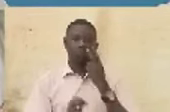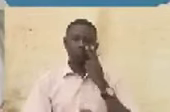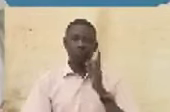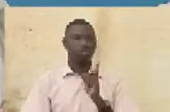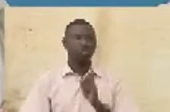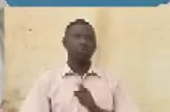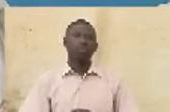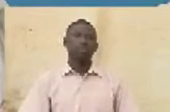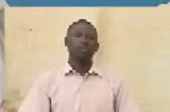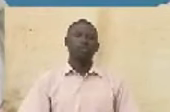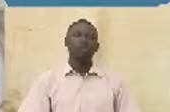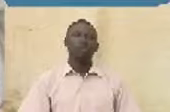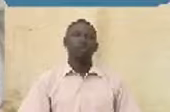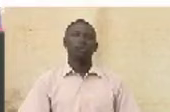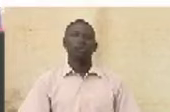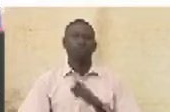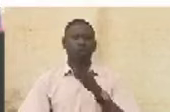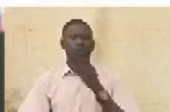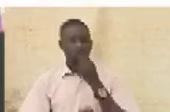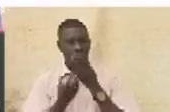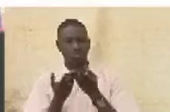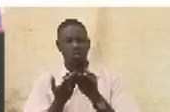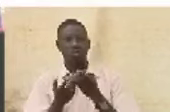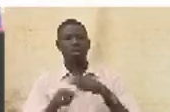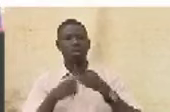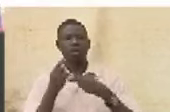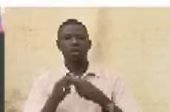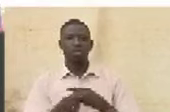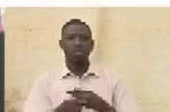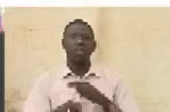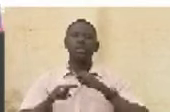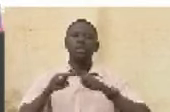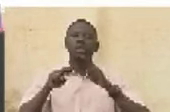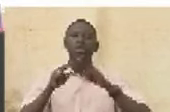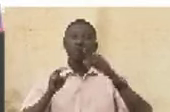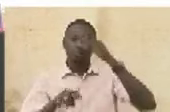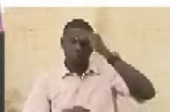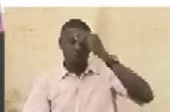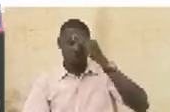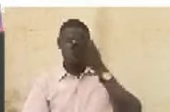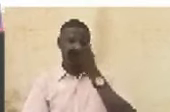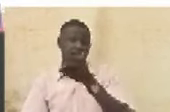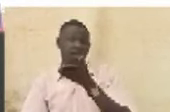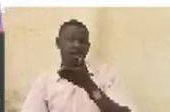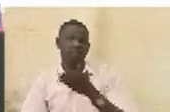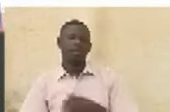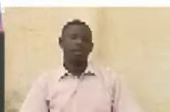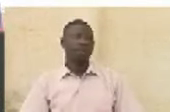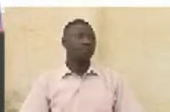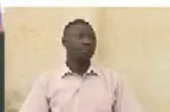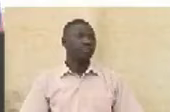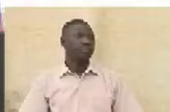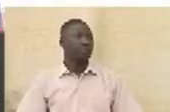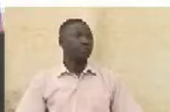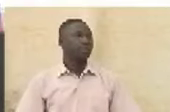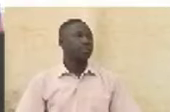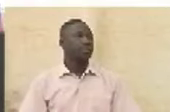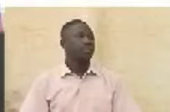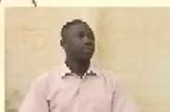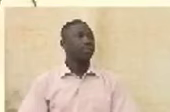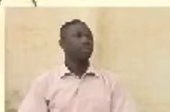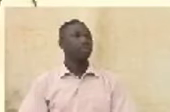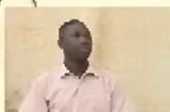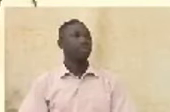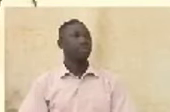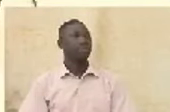You've also told us about the presence of the green boys. Ya fa mole jam fanon ko ni green green mole ni jambakere dun dal fanan